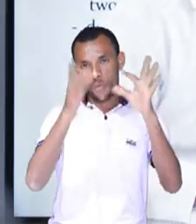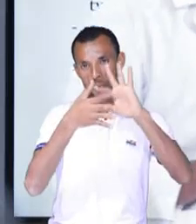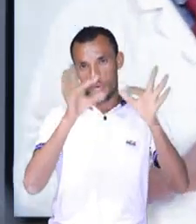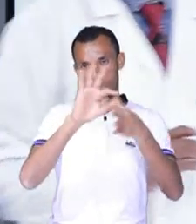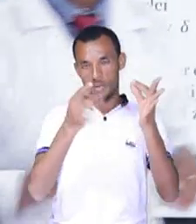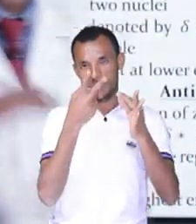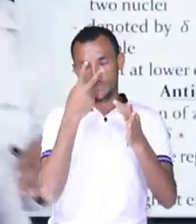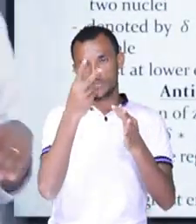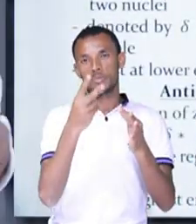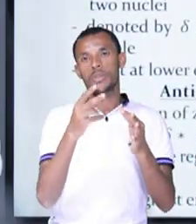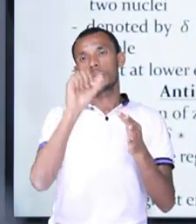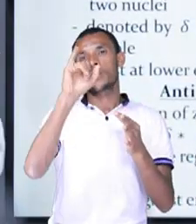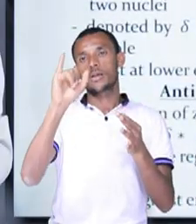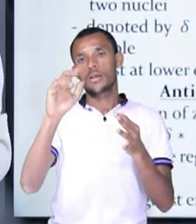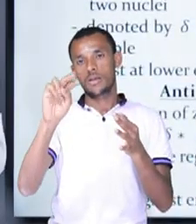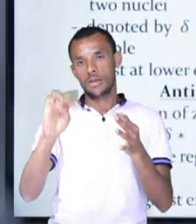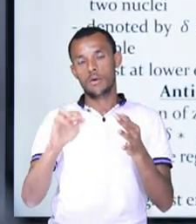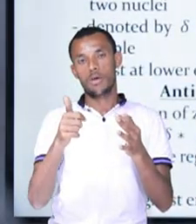position, anti-bonding, higher energy level.